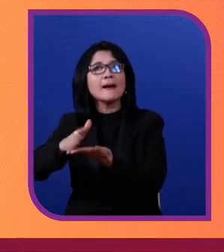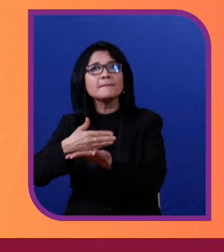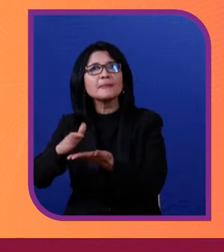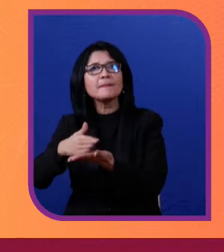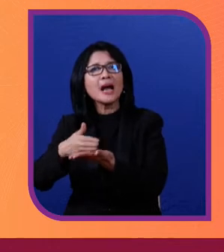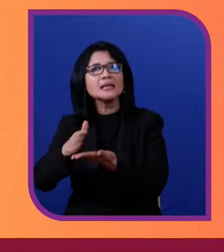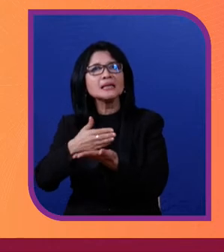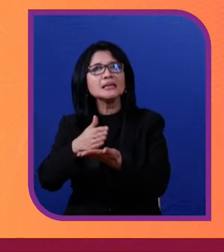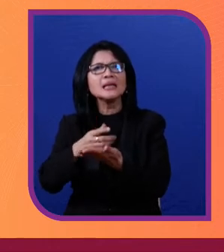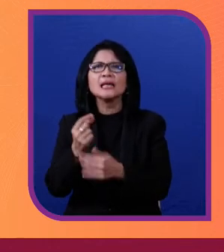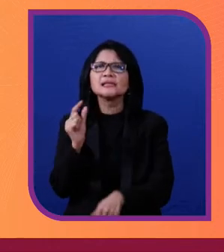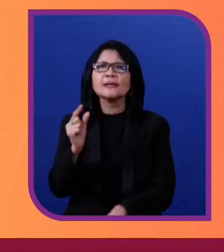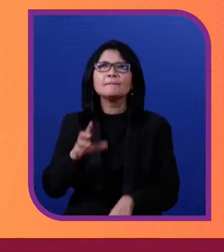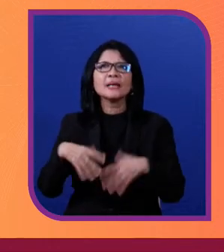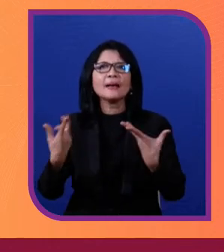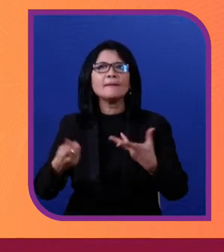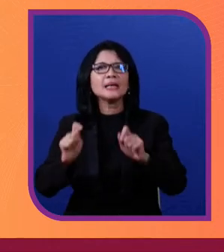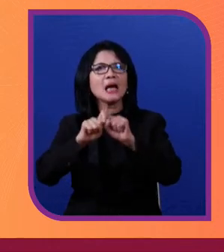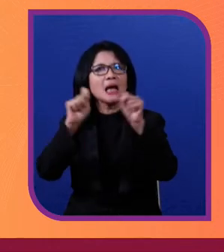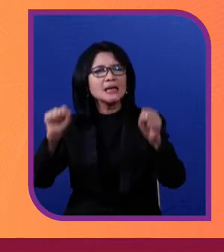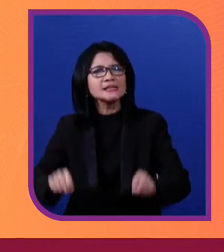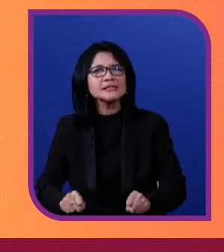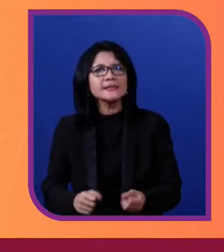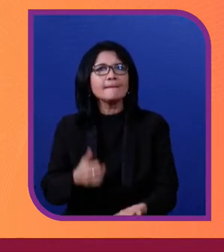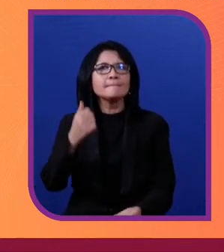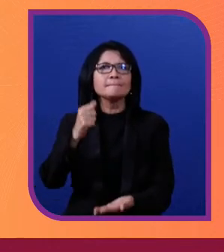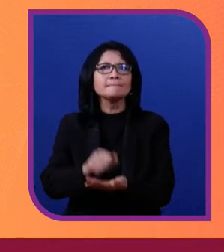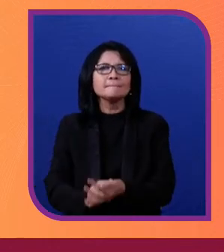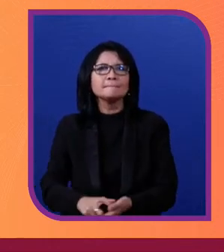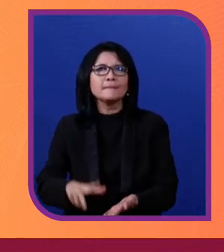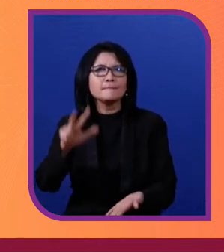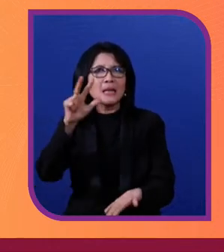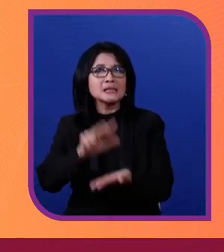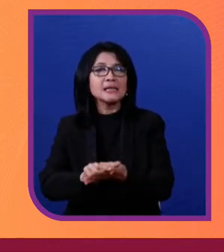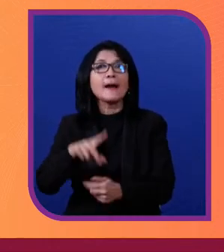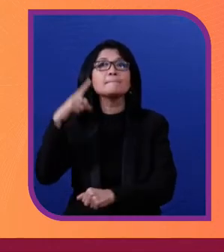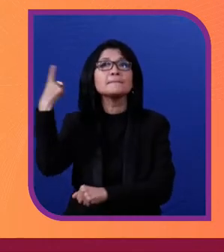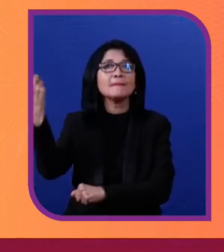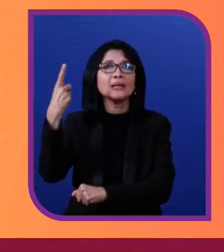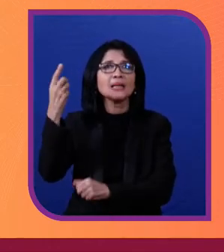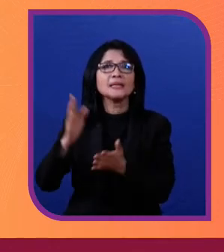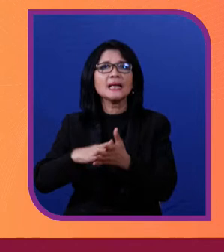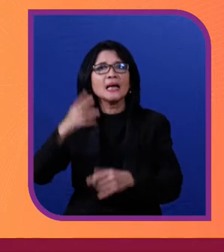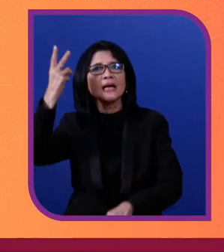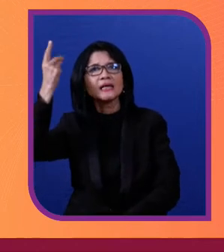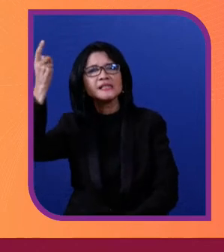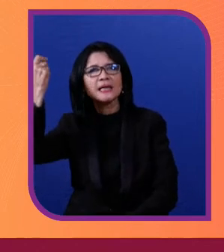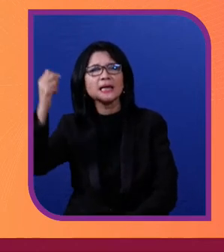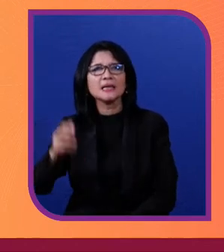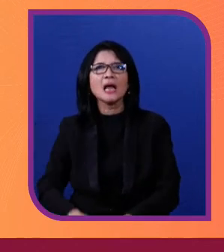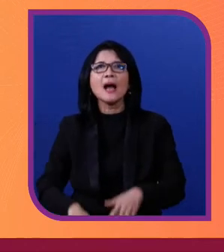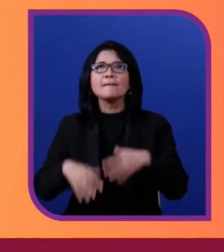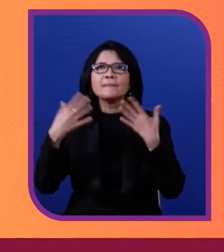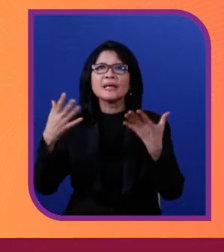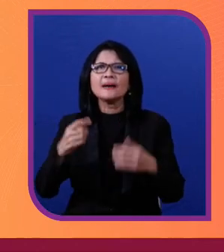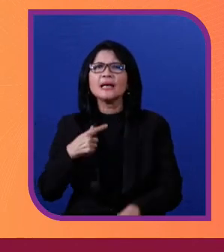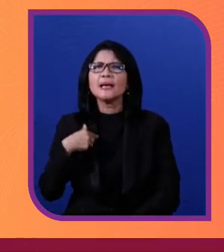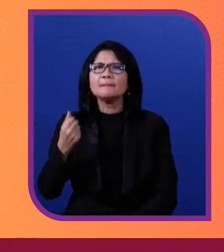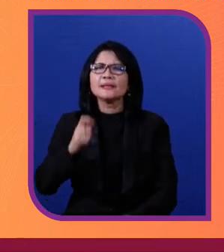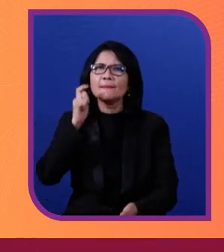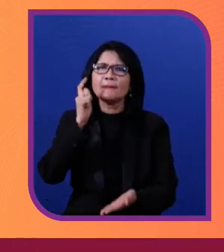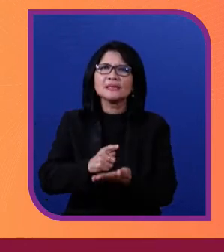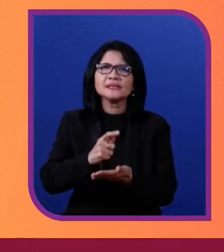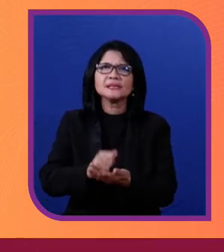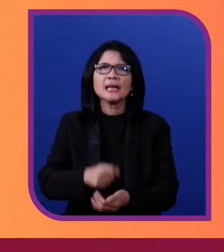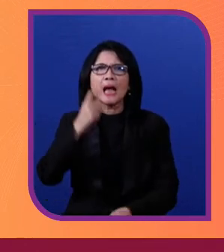start The government Garden episode of the skills and the next one two to Ensure Bangka Belitung of Project rute pipi skin